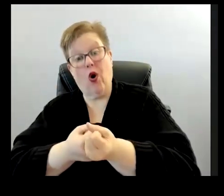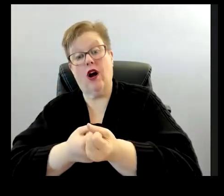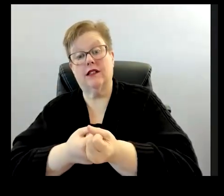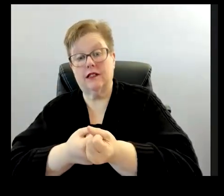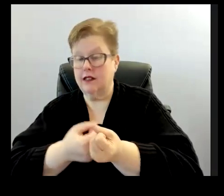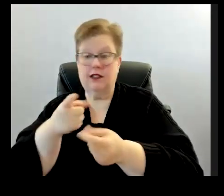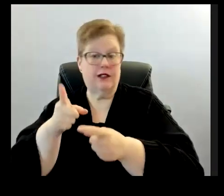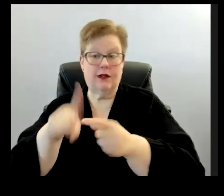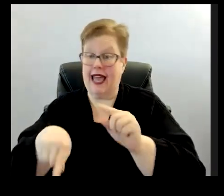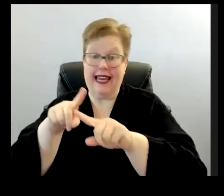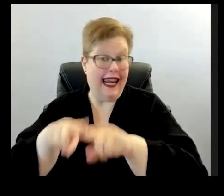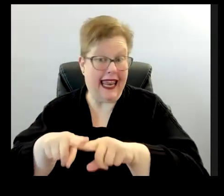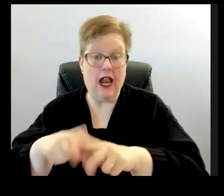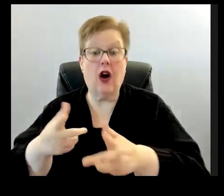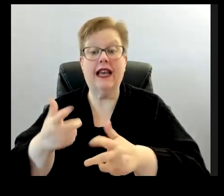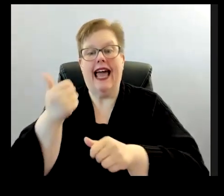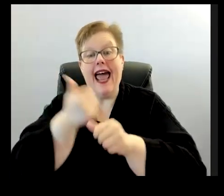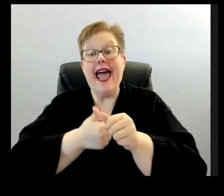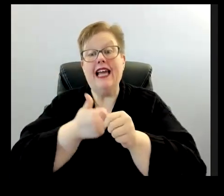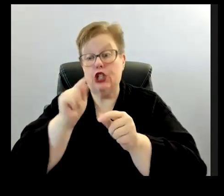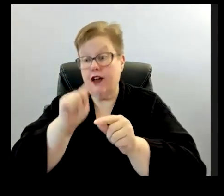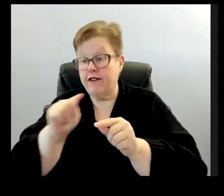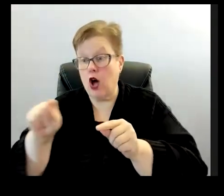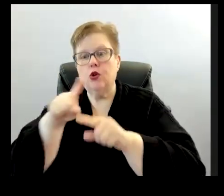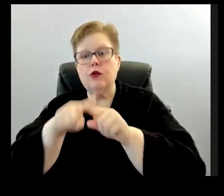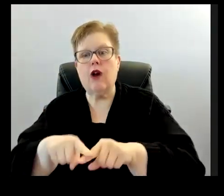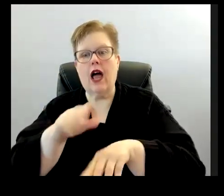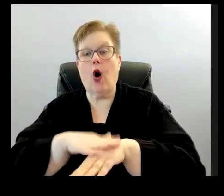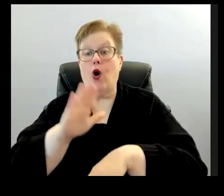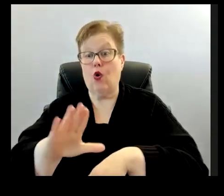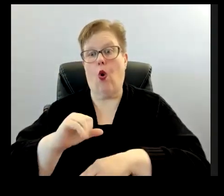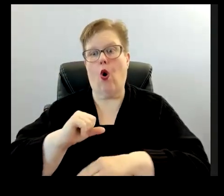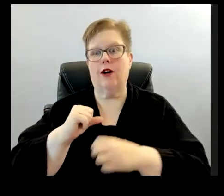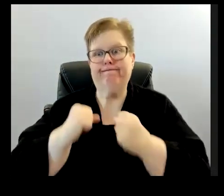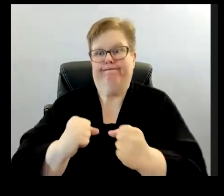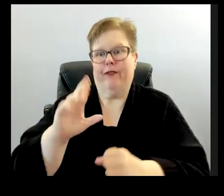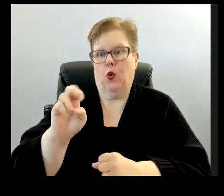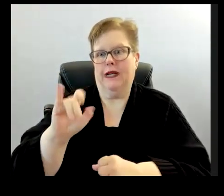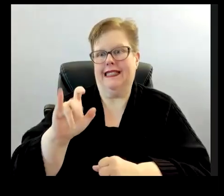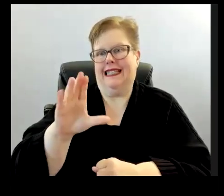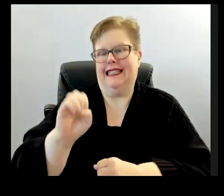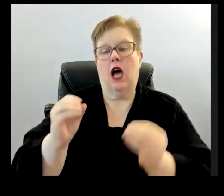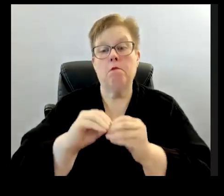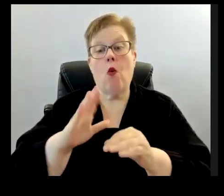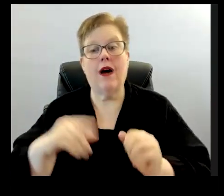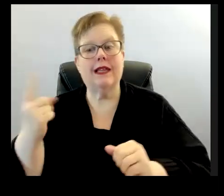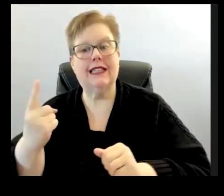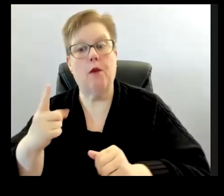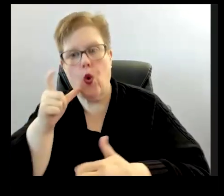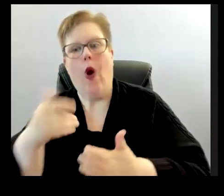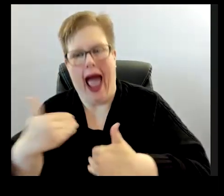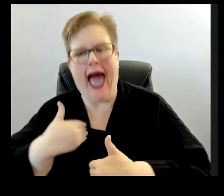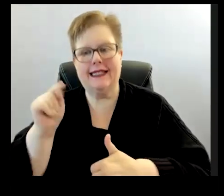can't lean on. Each of those things means that you are relying on resilience a bit more than someone with more of those sources of